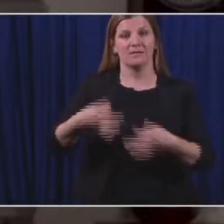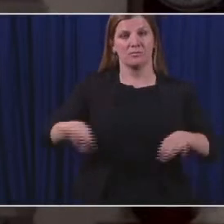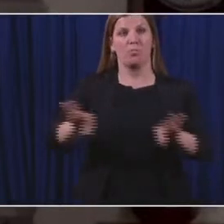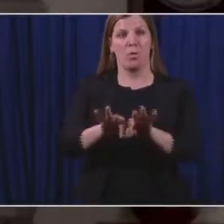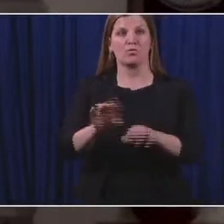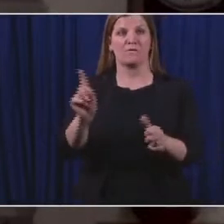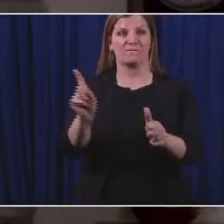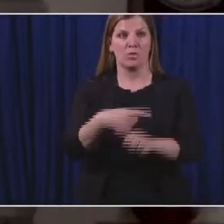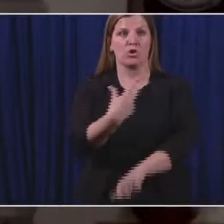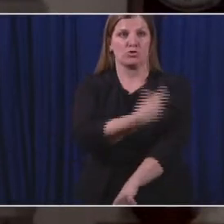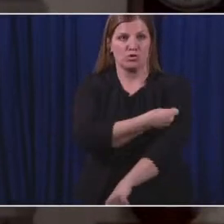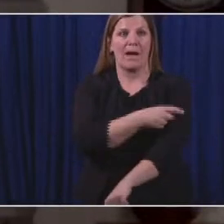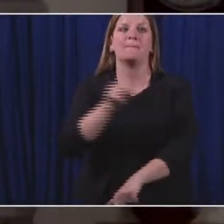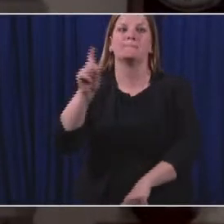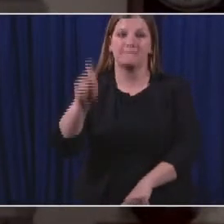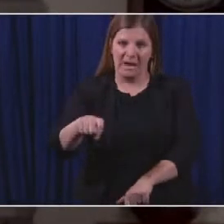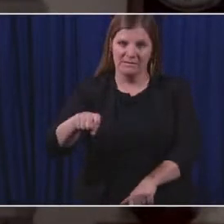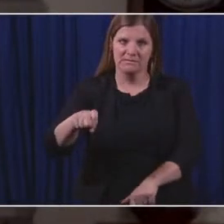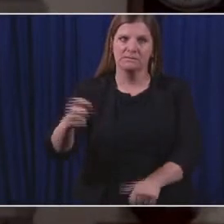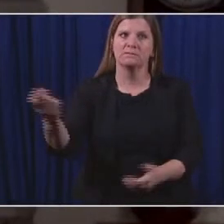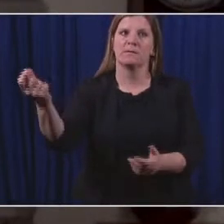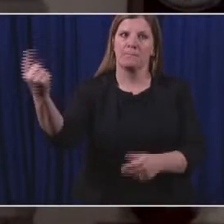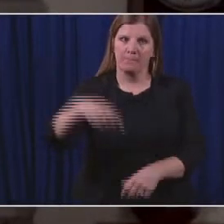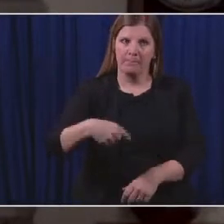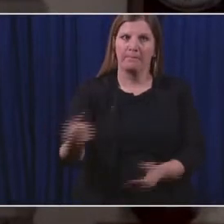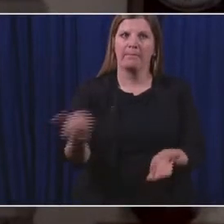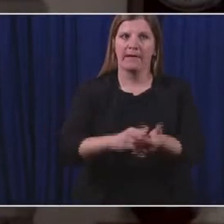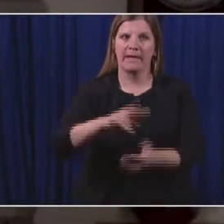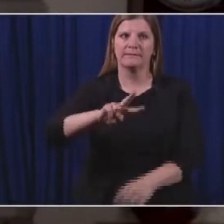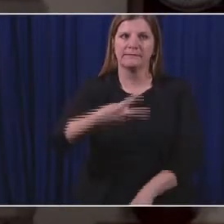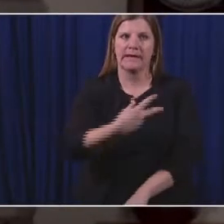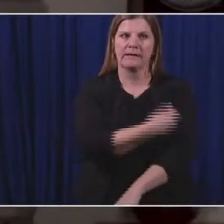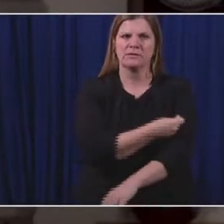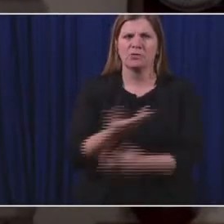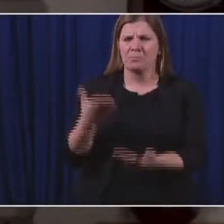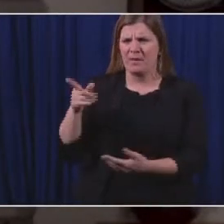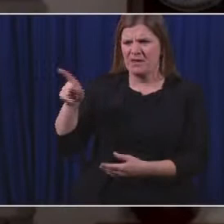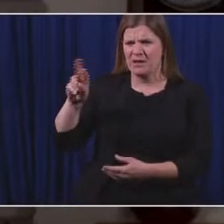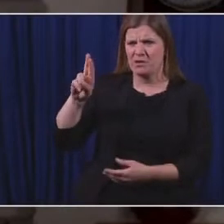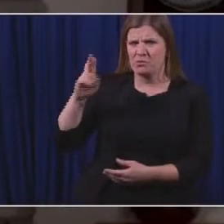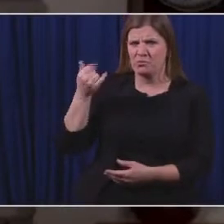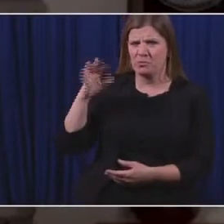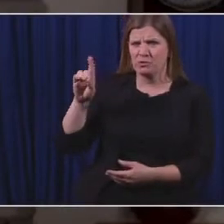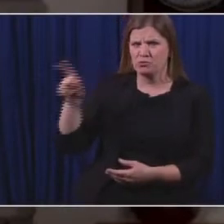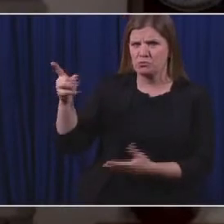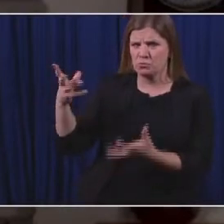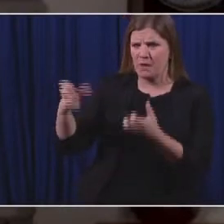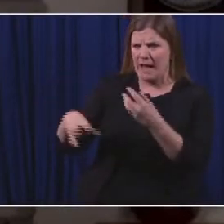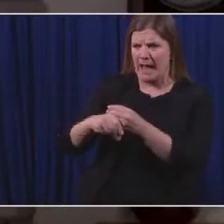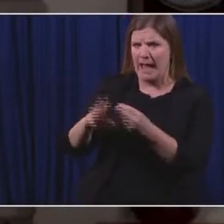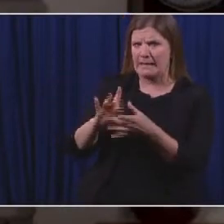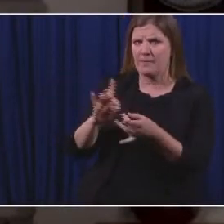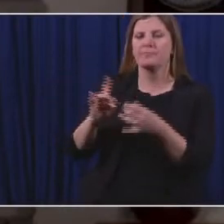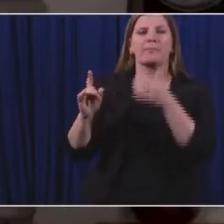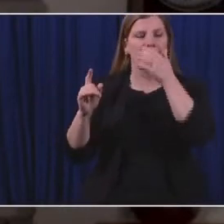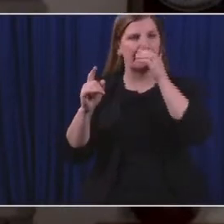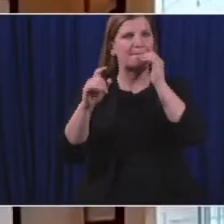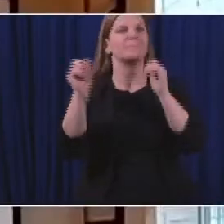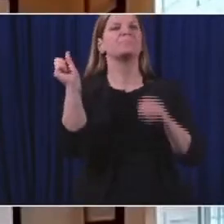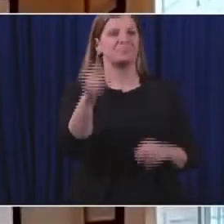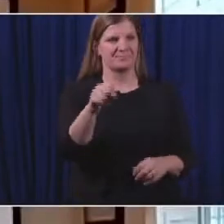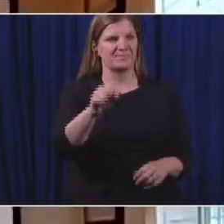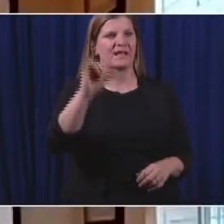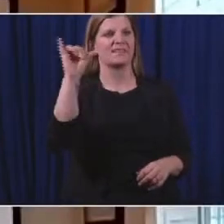one of the challenges. Bruce, you have any comments on that? Governor, I would agree with you. That's absolutely correct.